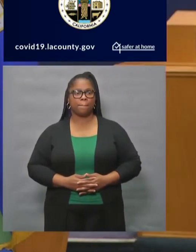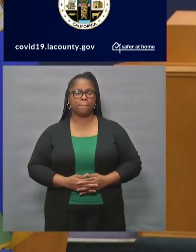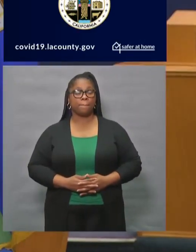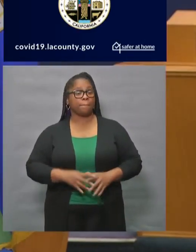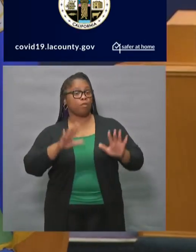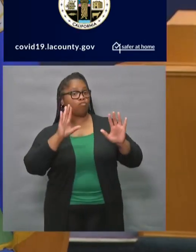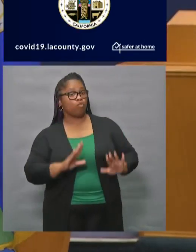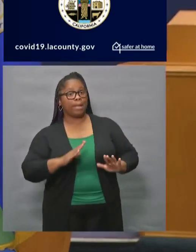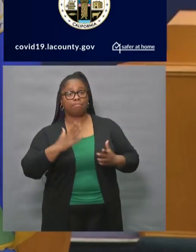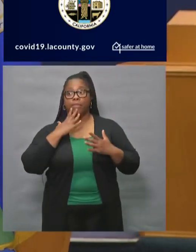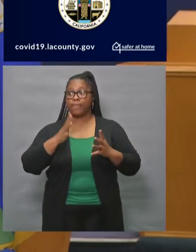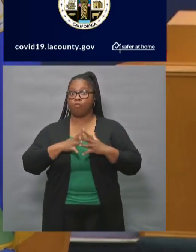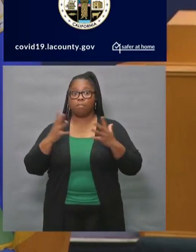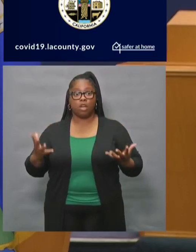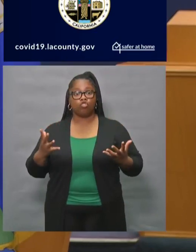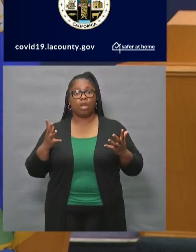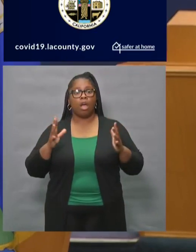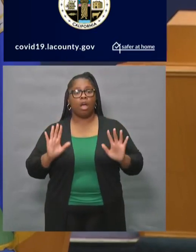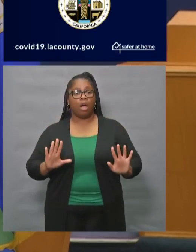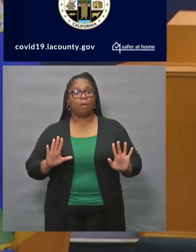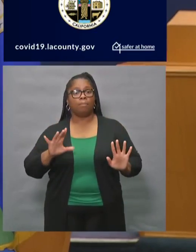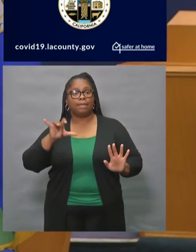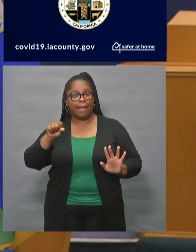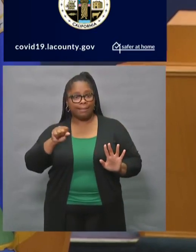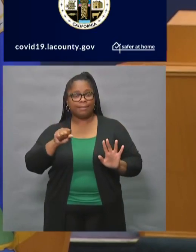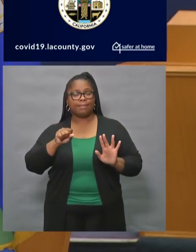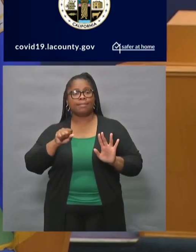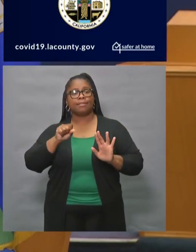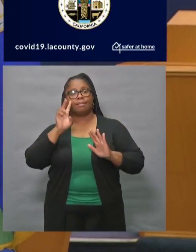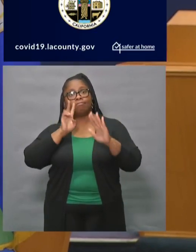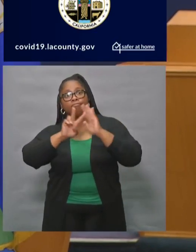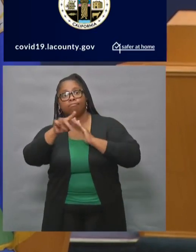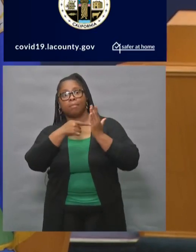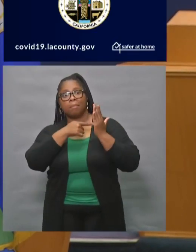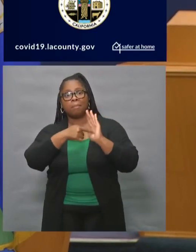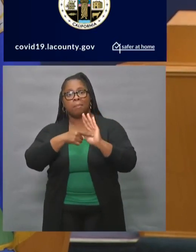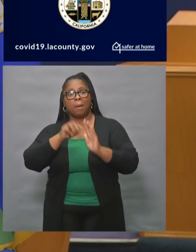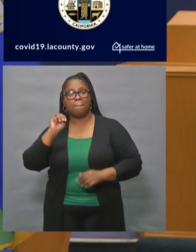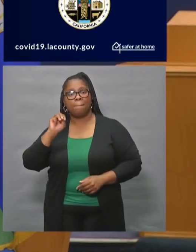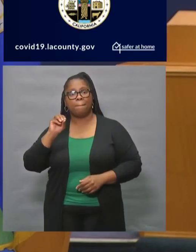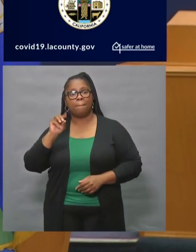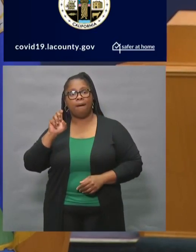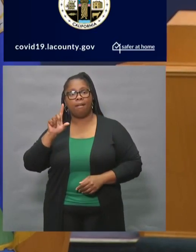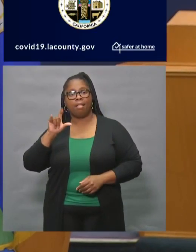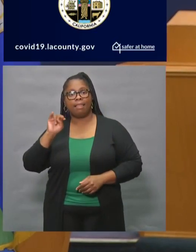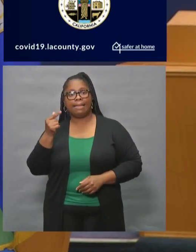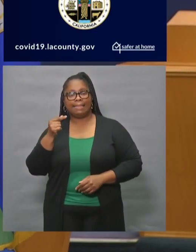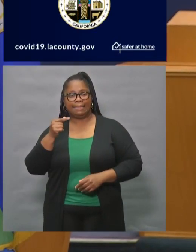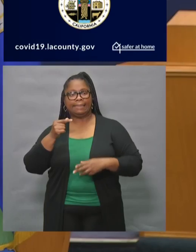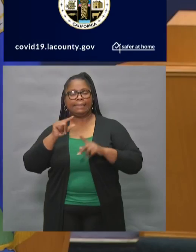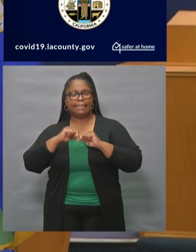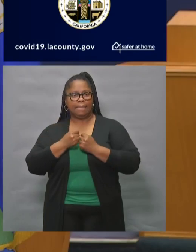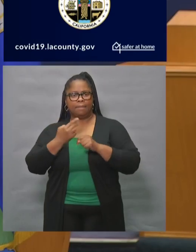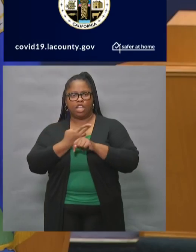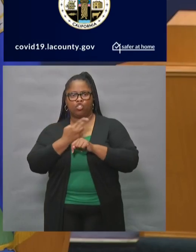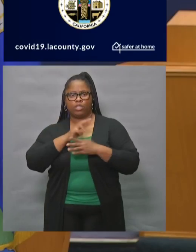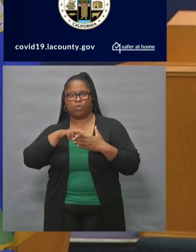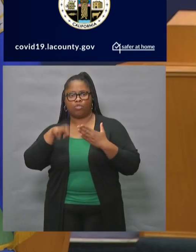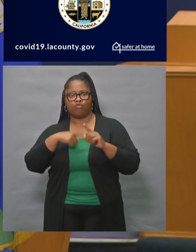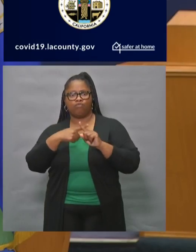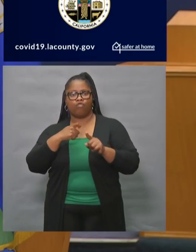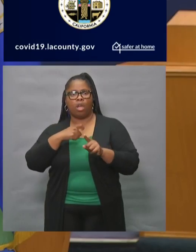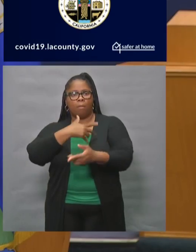Great, thank you very much. Yes, the modeling team is using the results of the seroprevalence studies that are done in Los Angeles